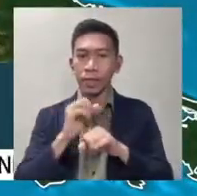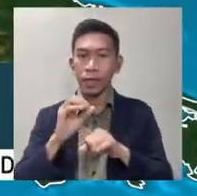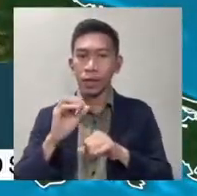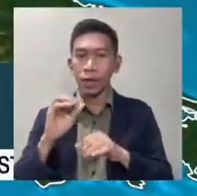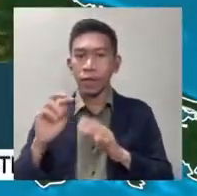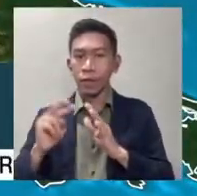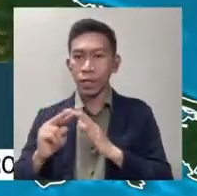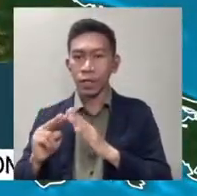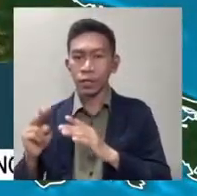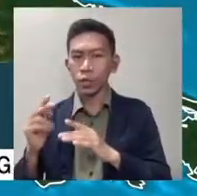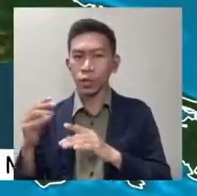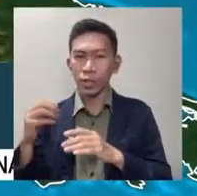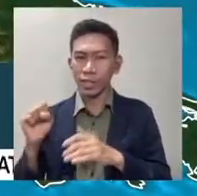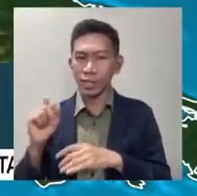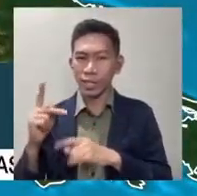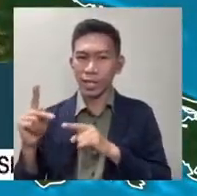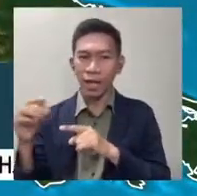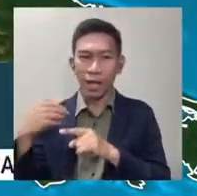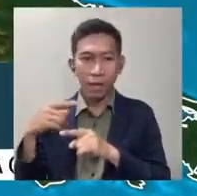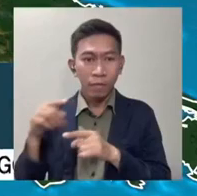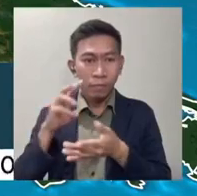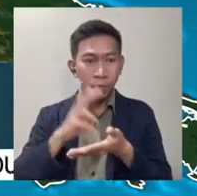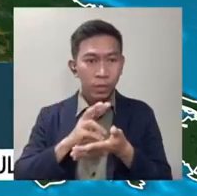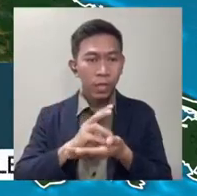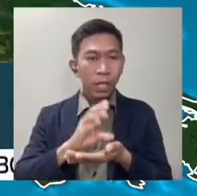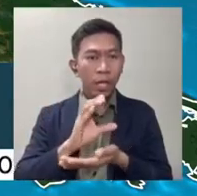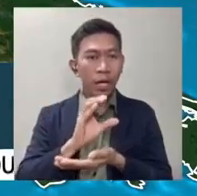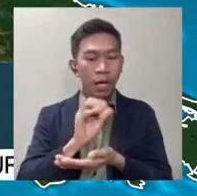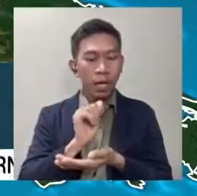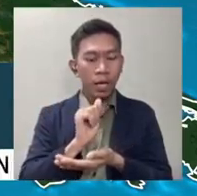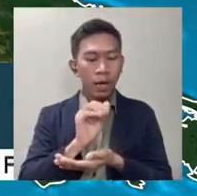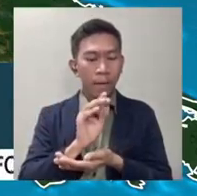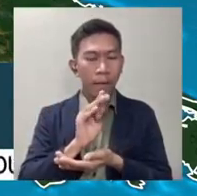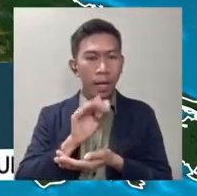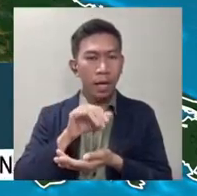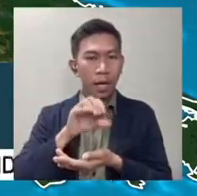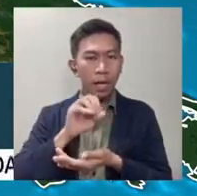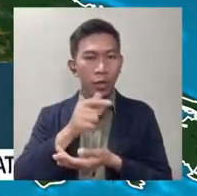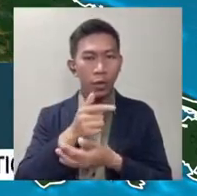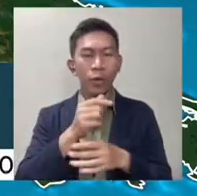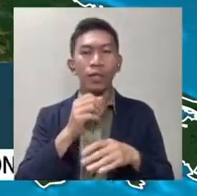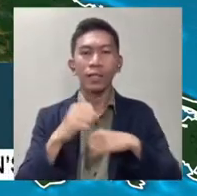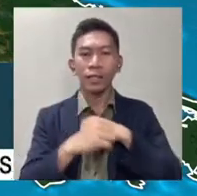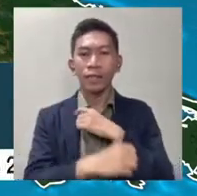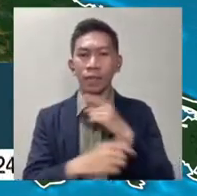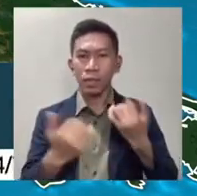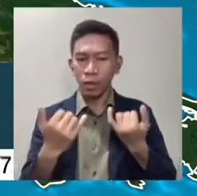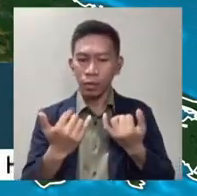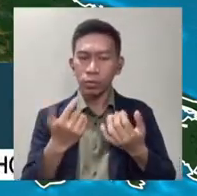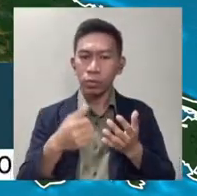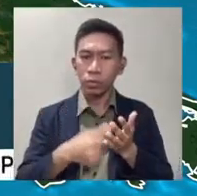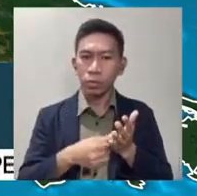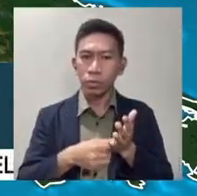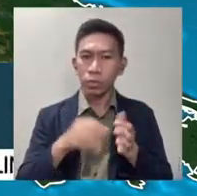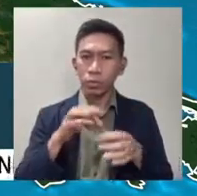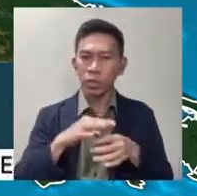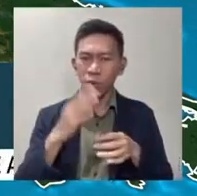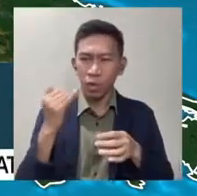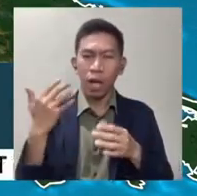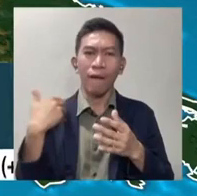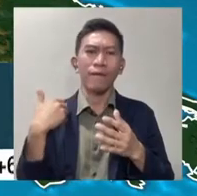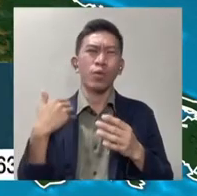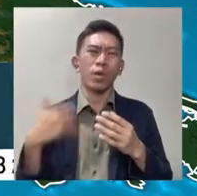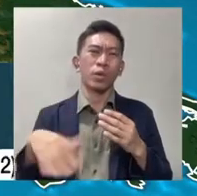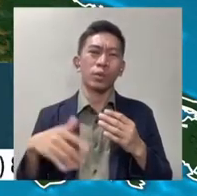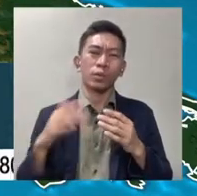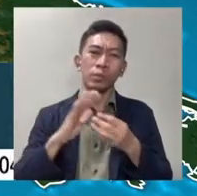polls, Nag-Uma Village in Calbayog City, Samar, is just holding elections today after incidents of harassment. The Commission on